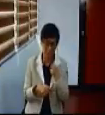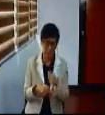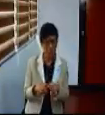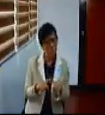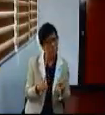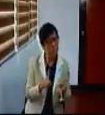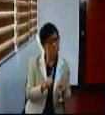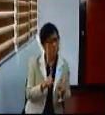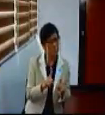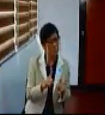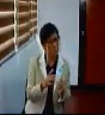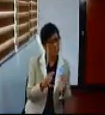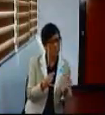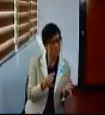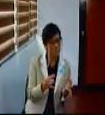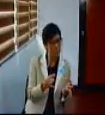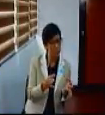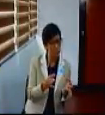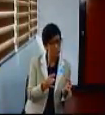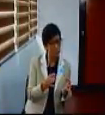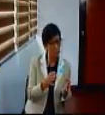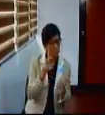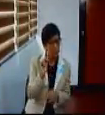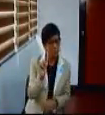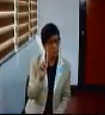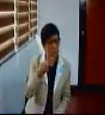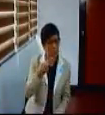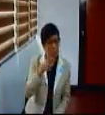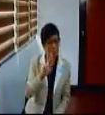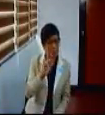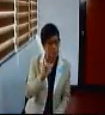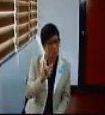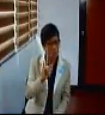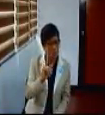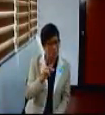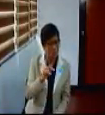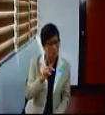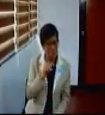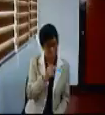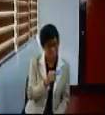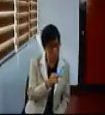what if the NHRI is not